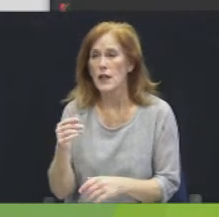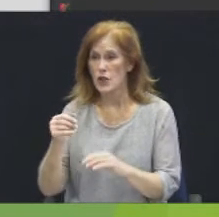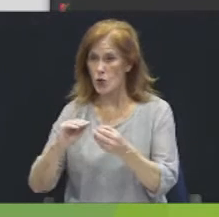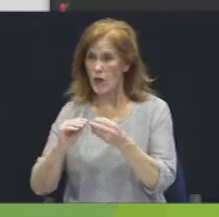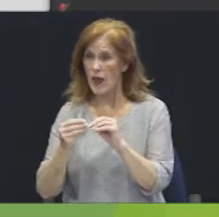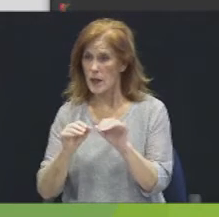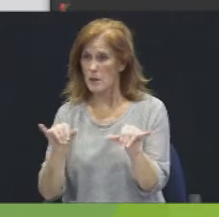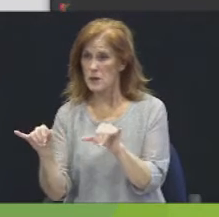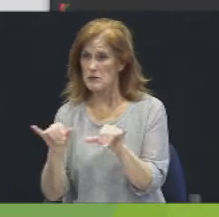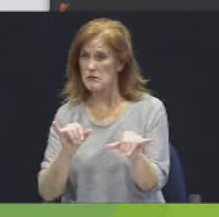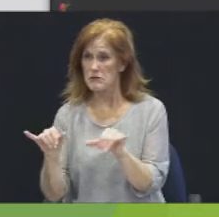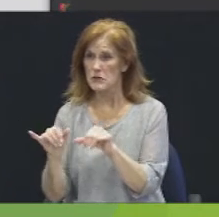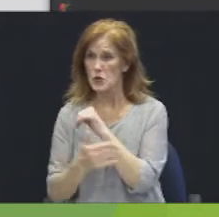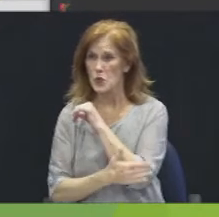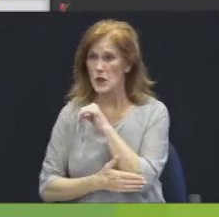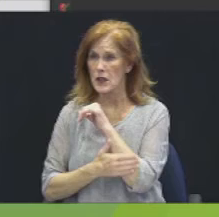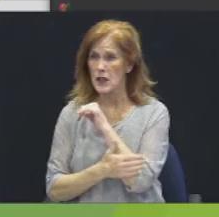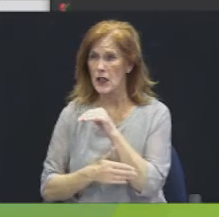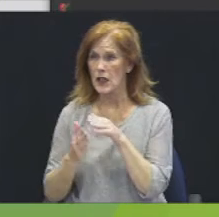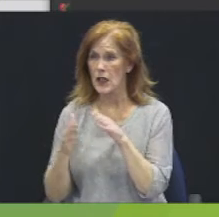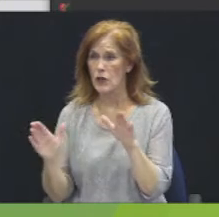up.